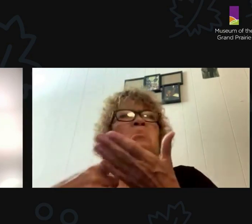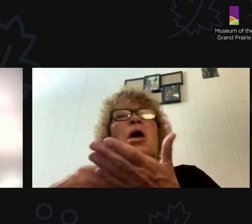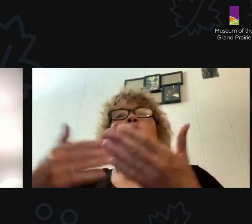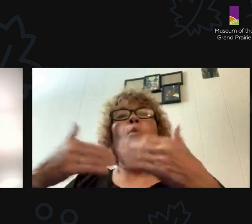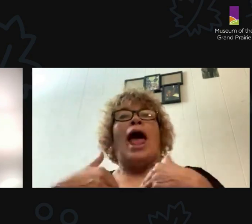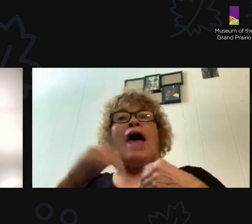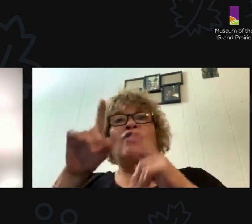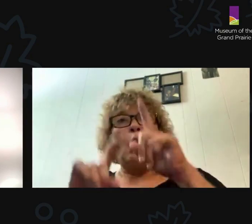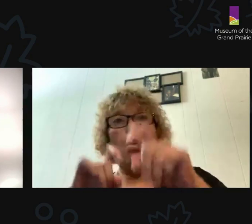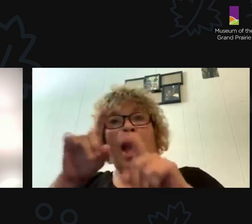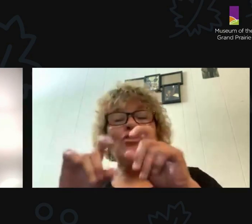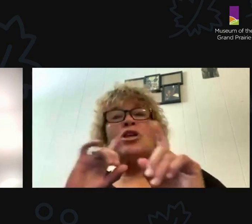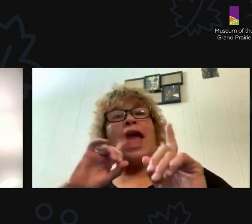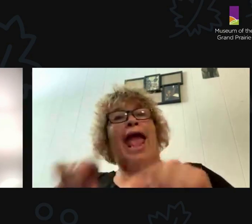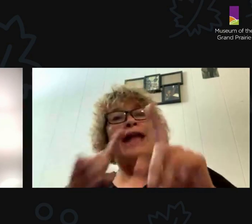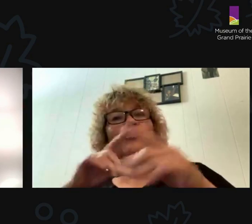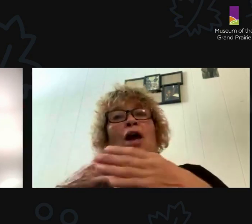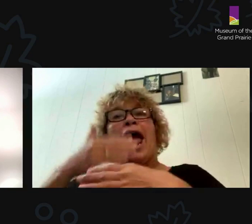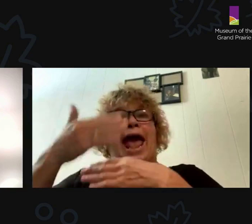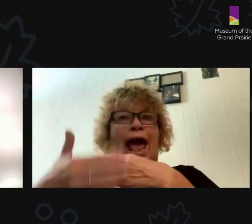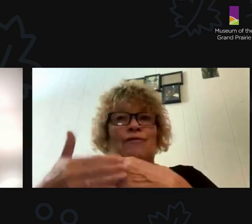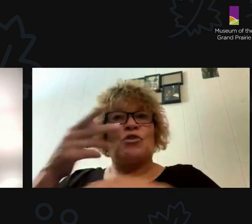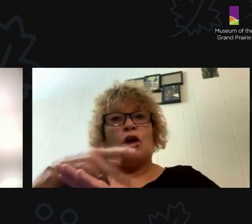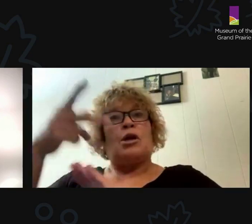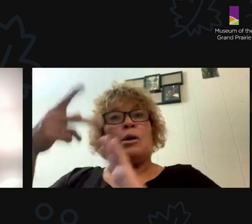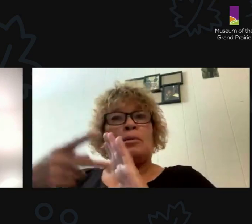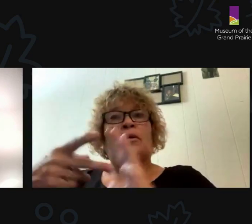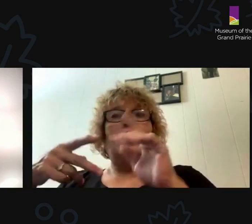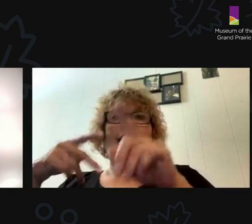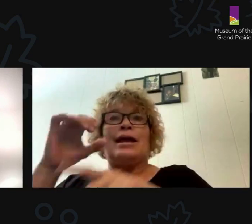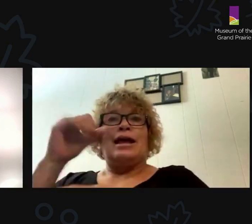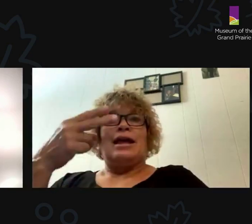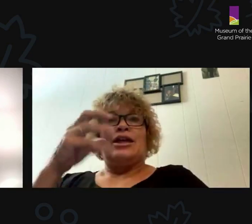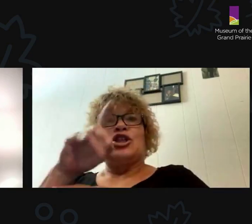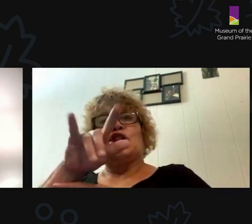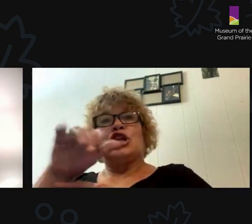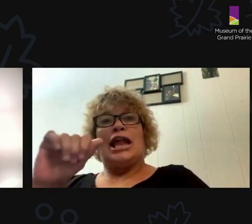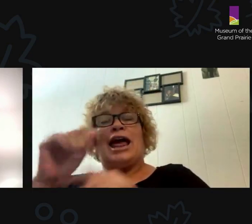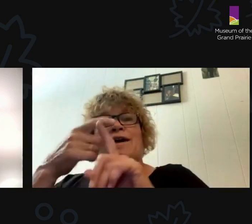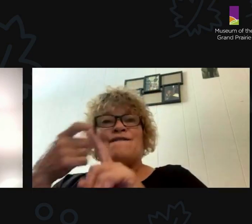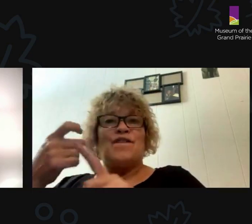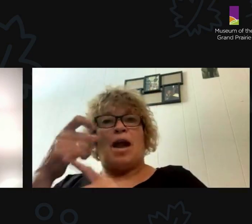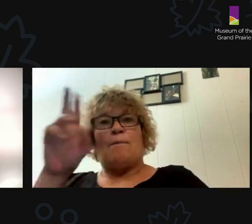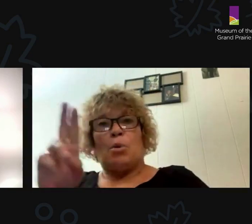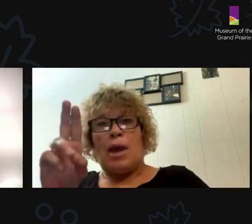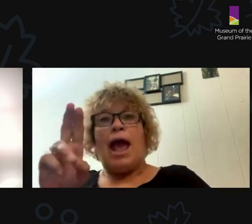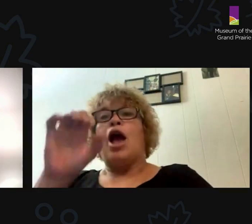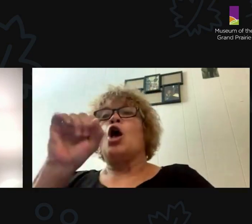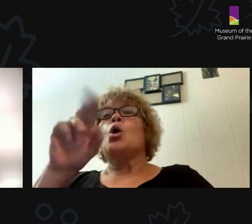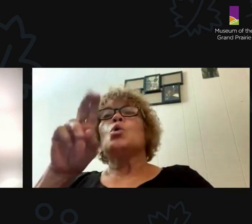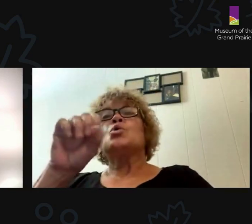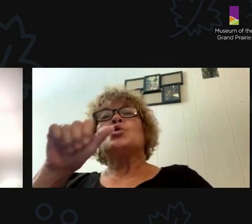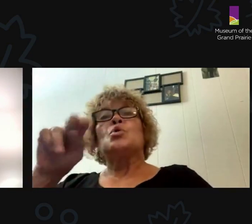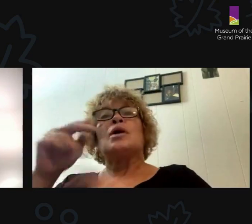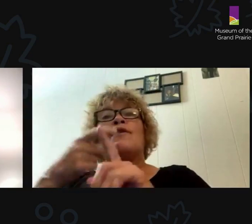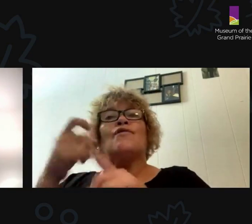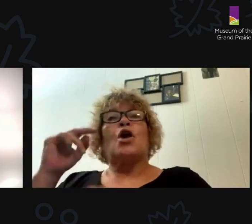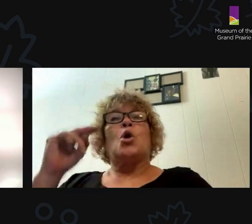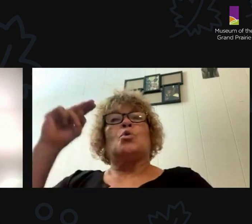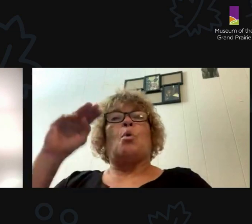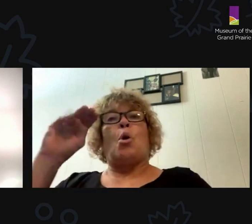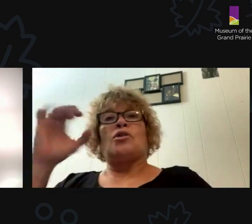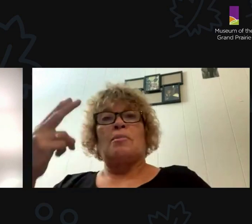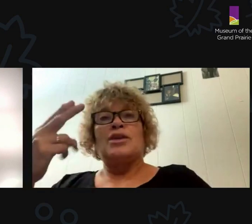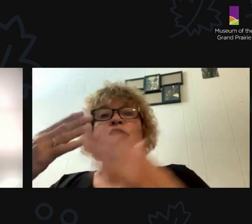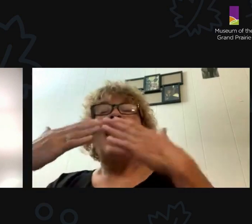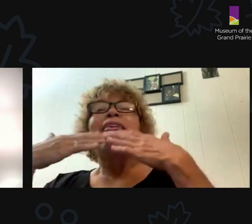the end of the program. Sheila's tuning in from Urbana. Hi, Sheila. And Susan is tuning in from Northern Michigan. So thank you all so much